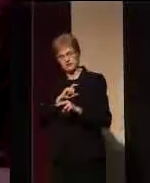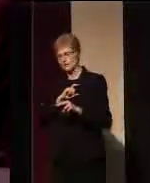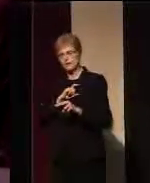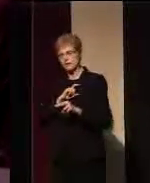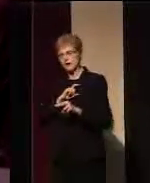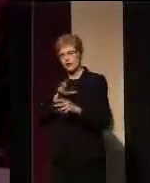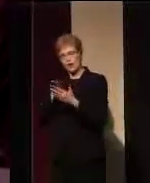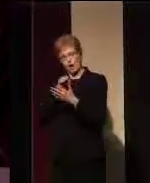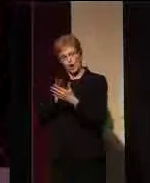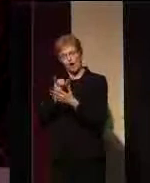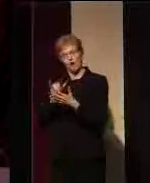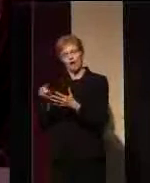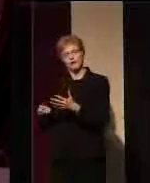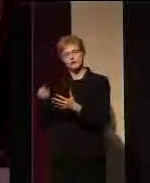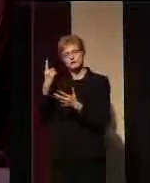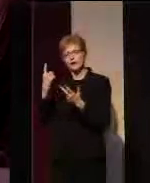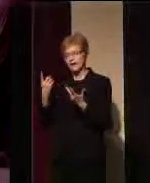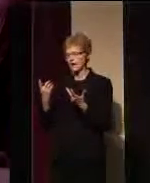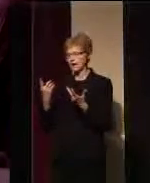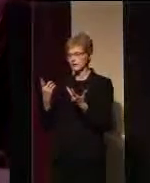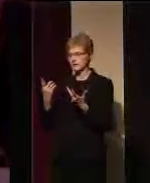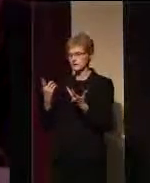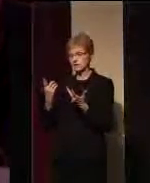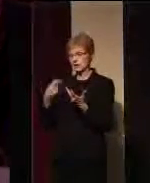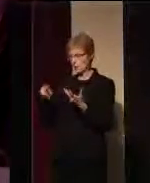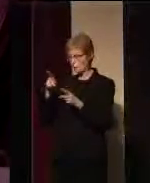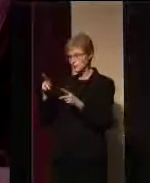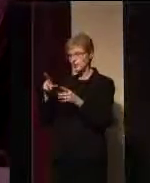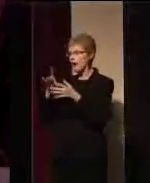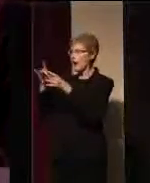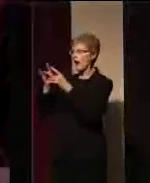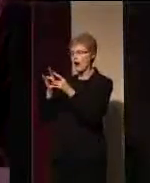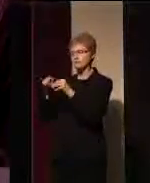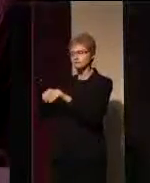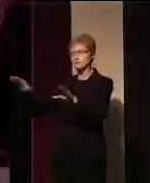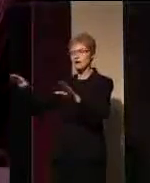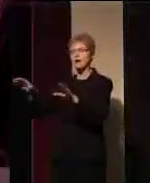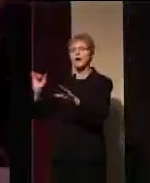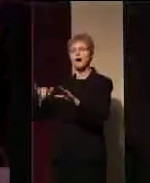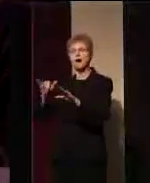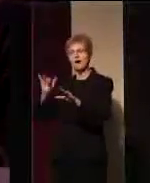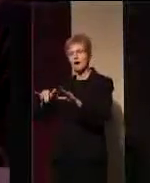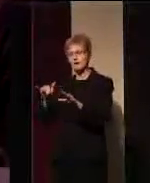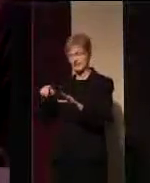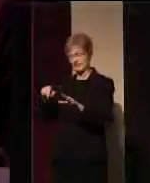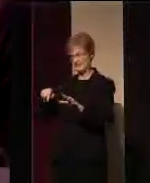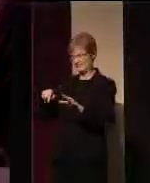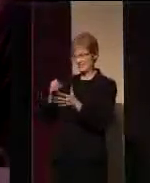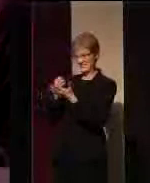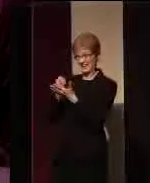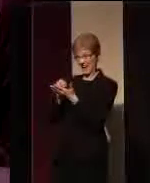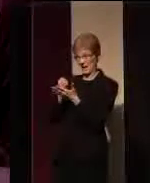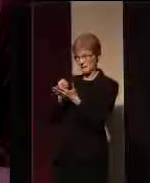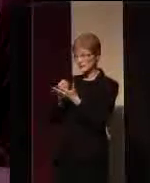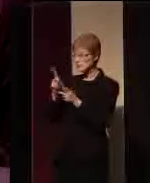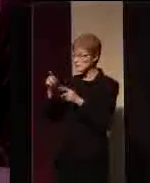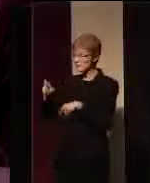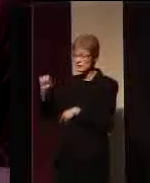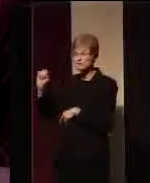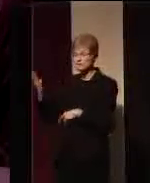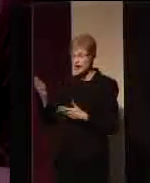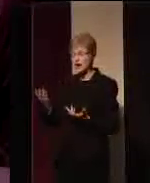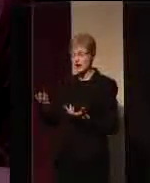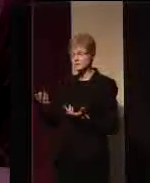word of mouth is pretty powerful, that there is something there. And frankly, in this economy, for people who need jobs, the idea that there